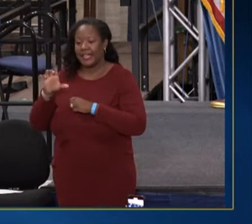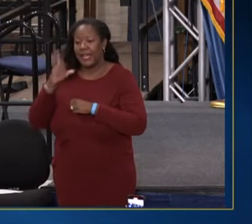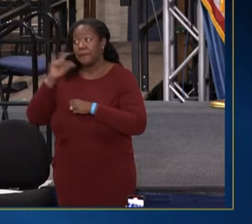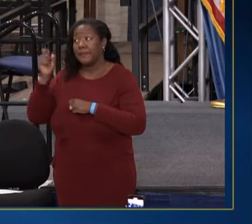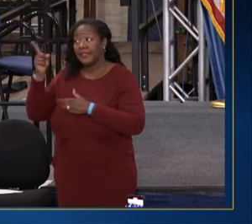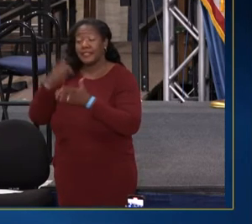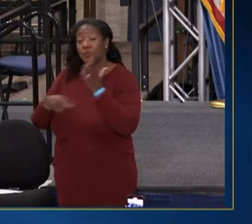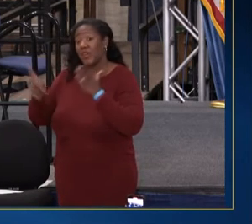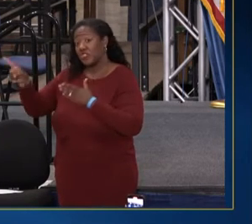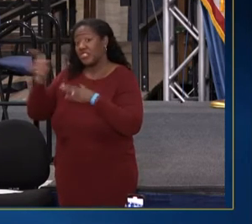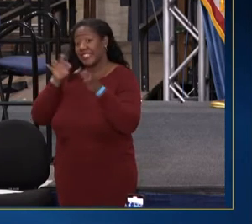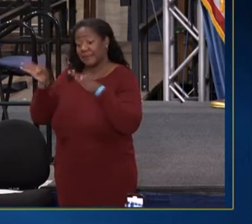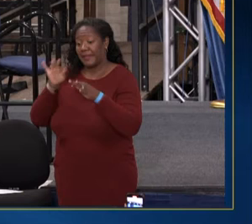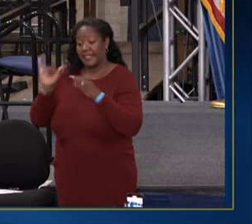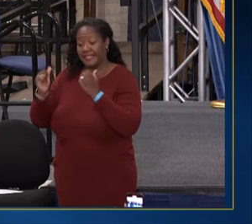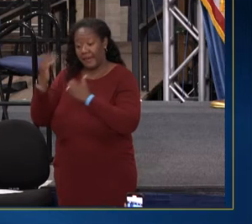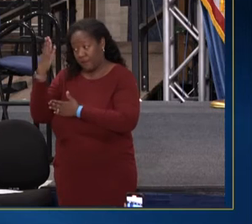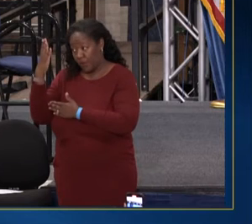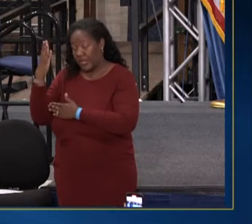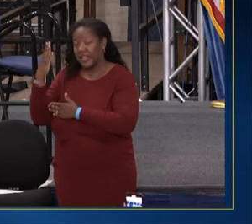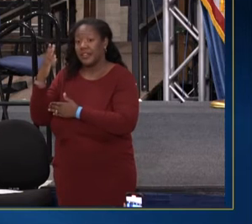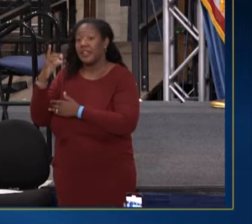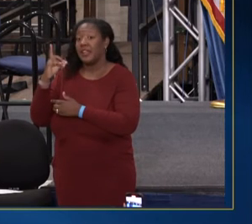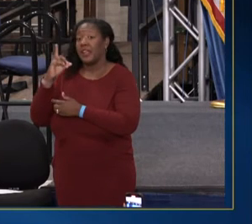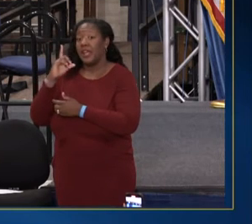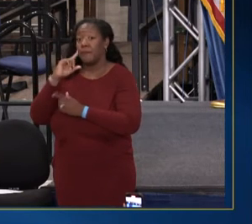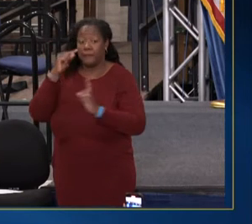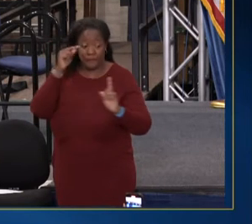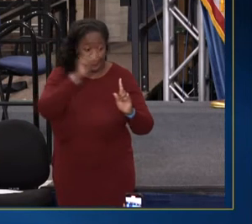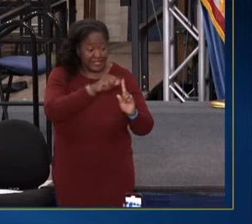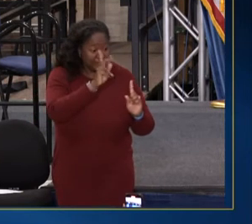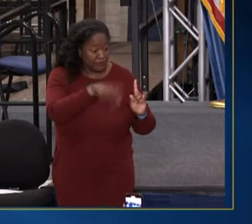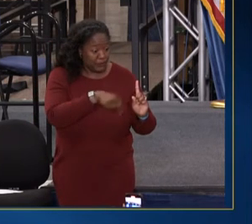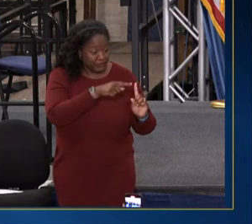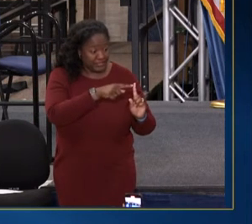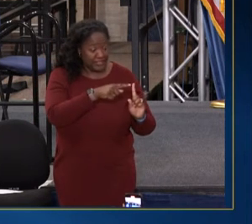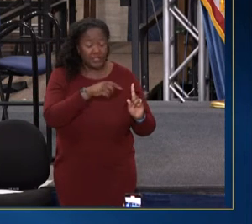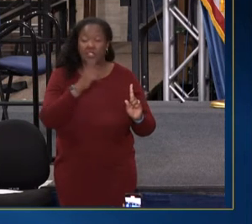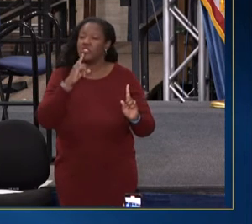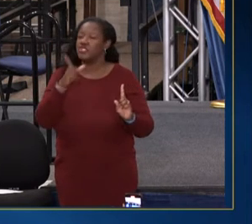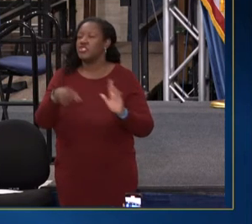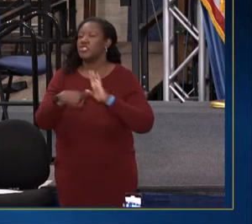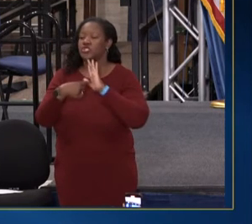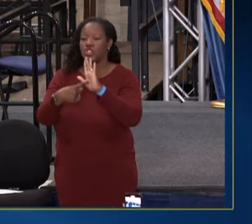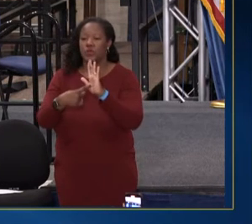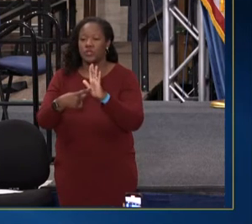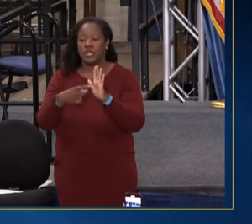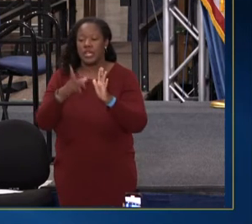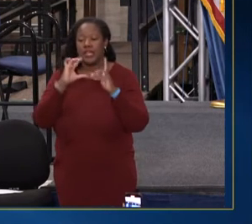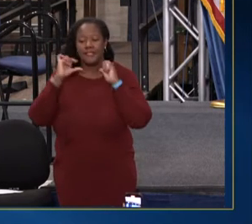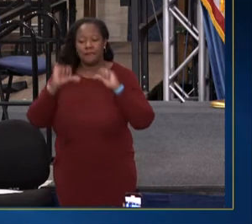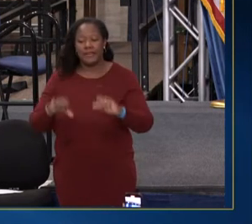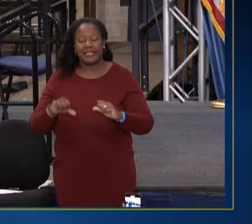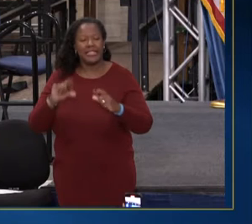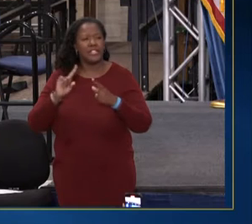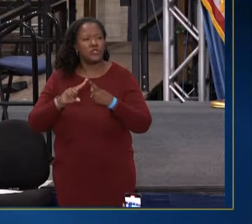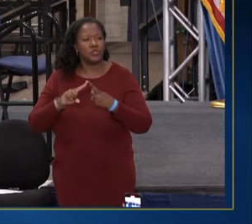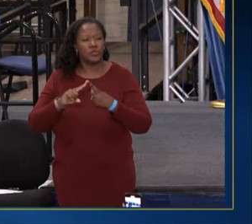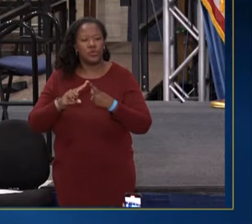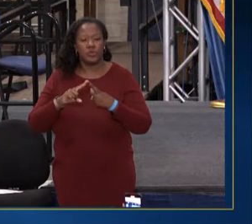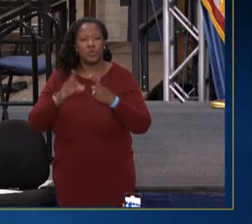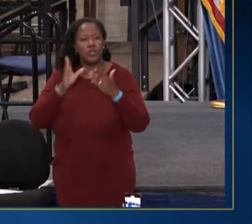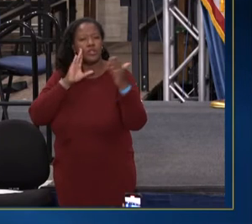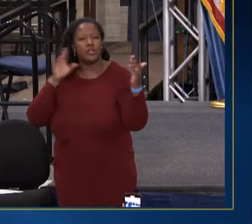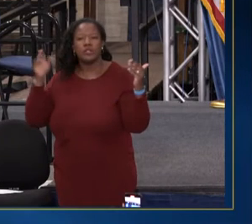articulated that morning by so many of them, but this particular individual, showed a fortitude, an ability to somehow